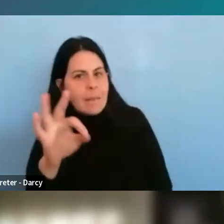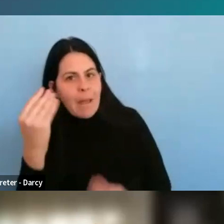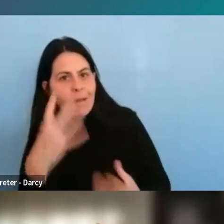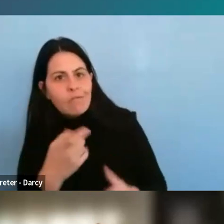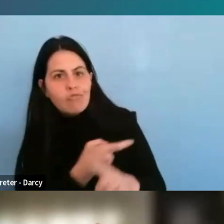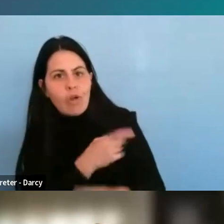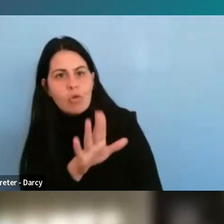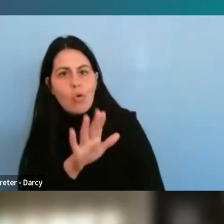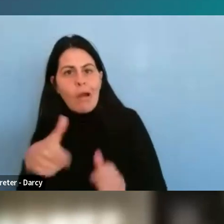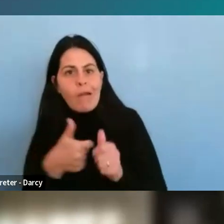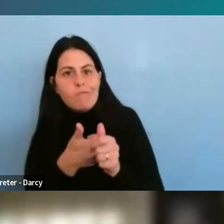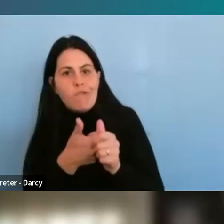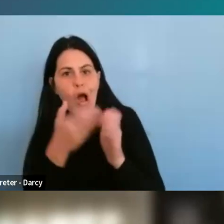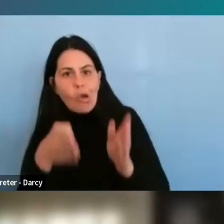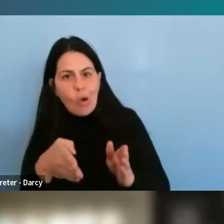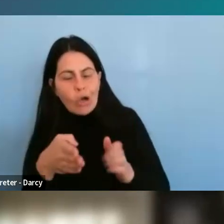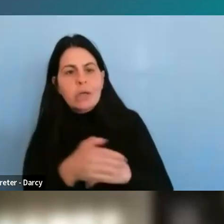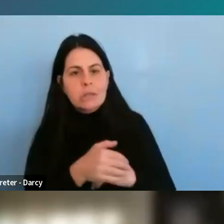from your followers?